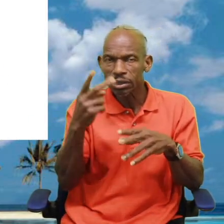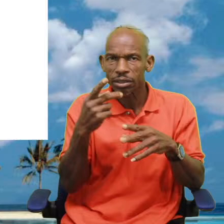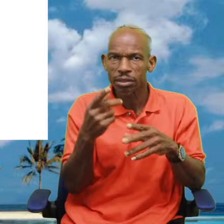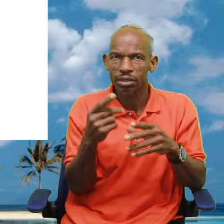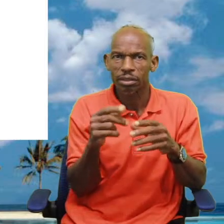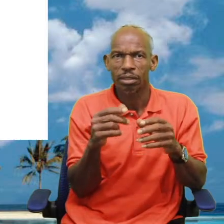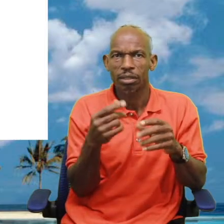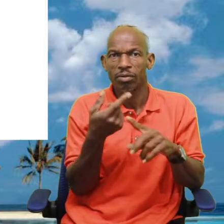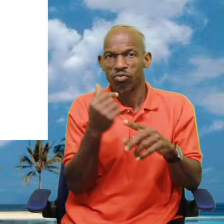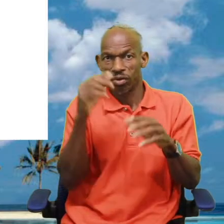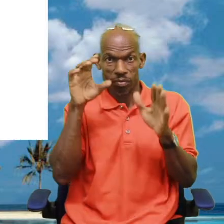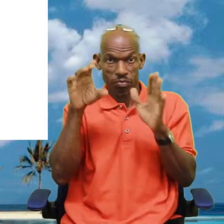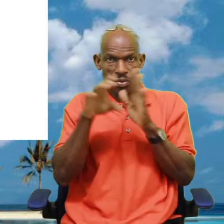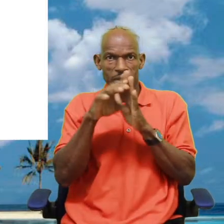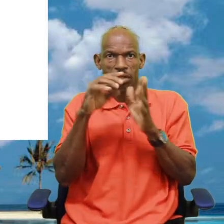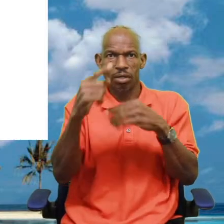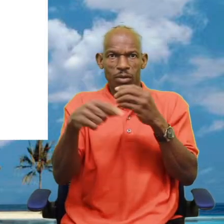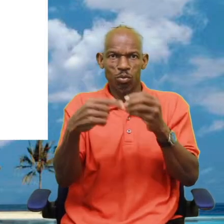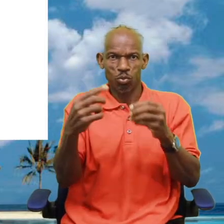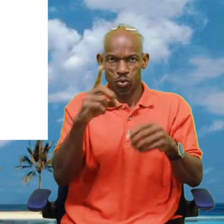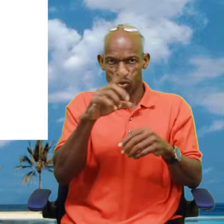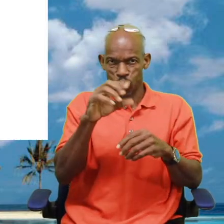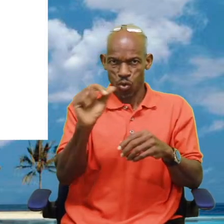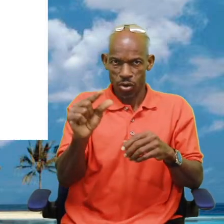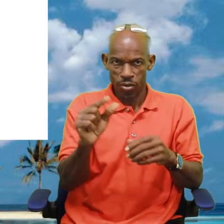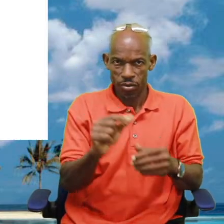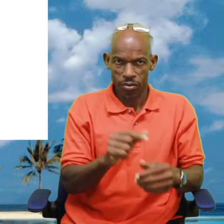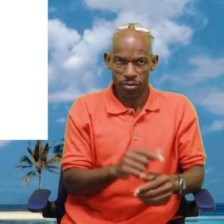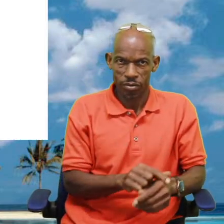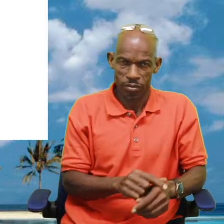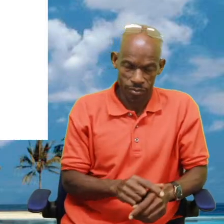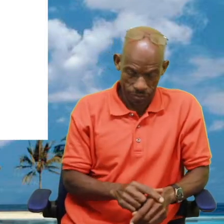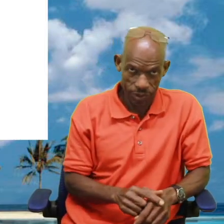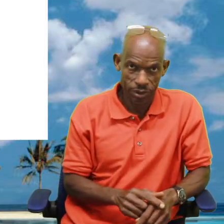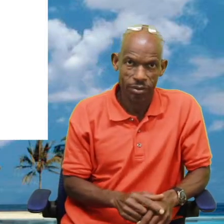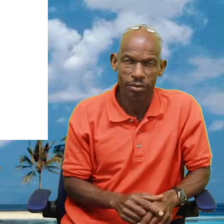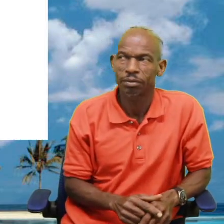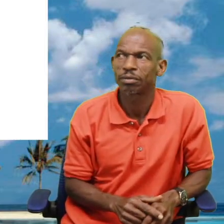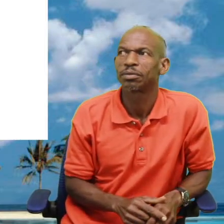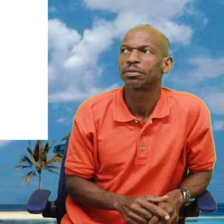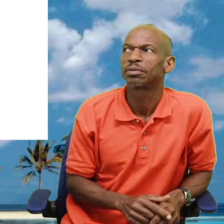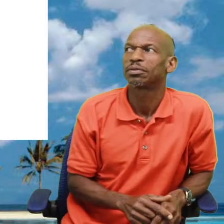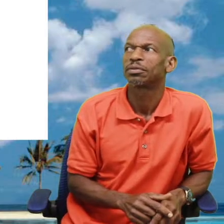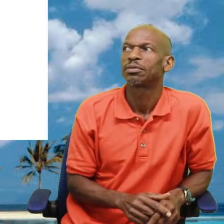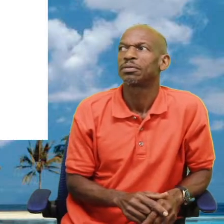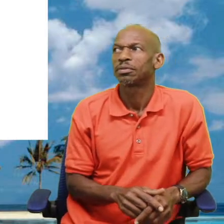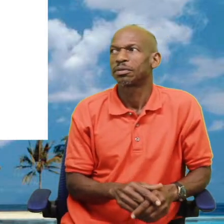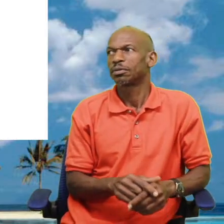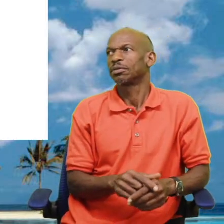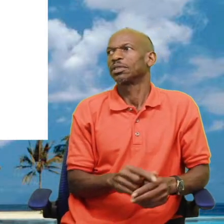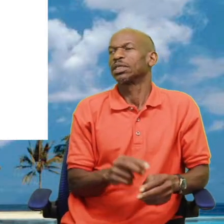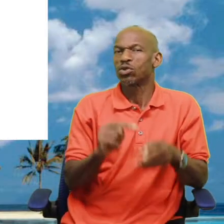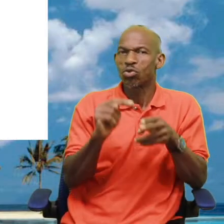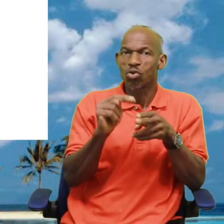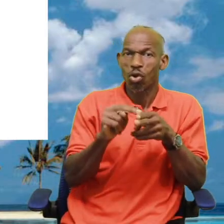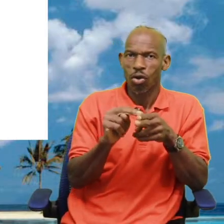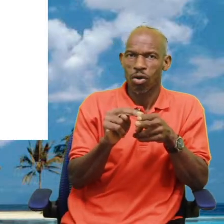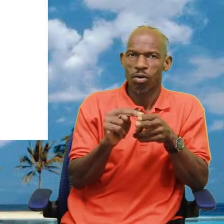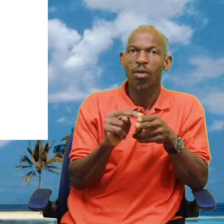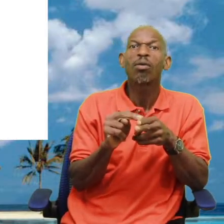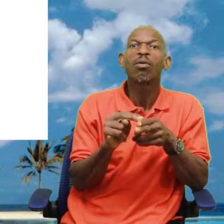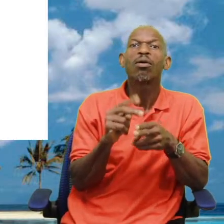going to be writing the sentences. So I have the noun is